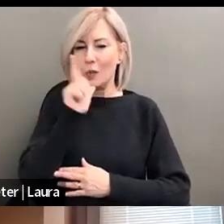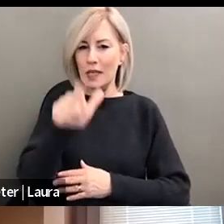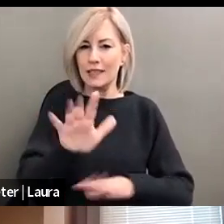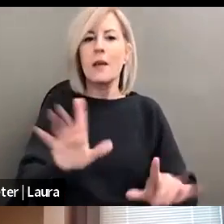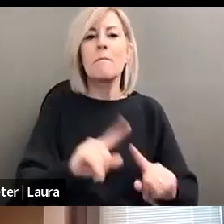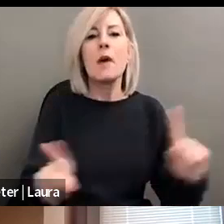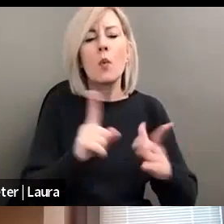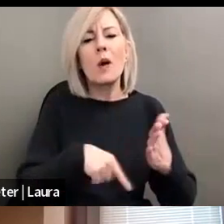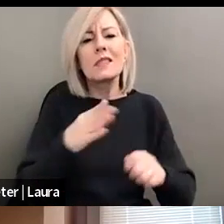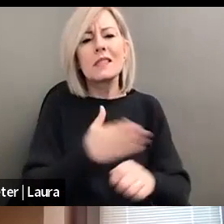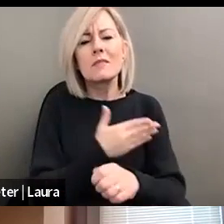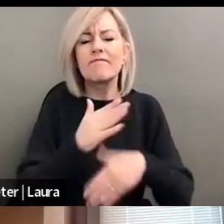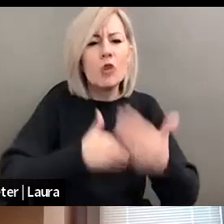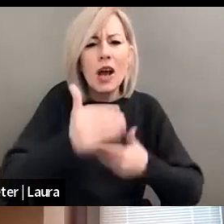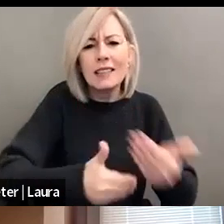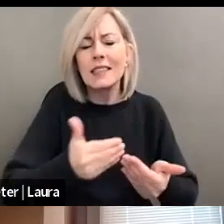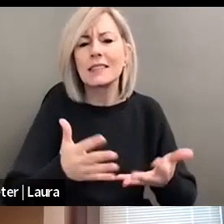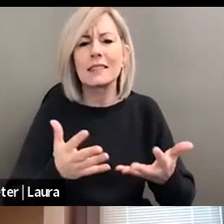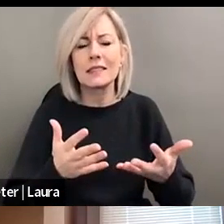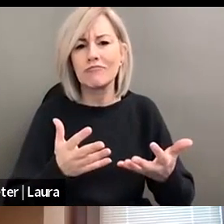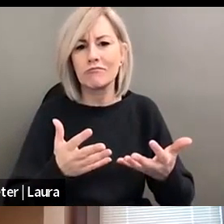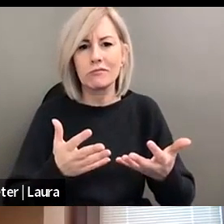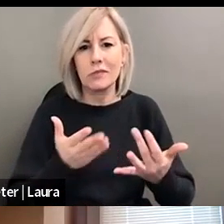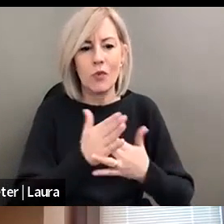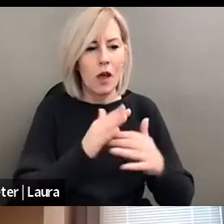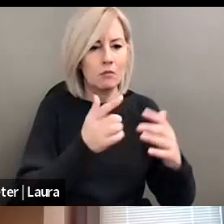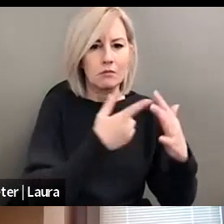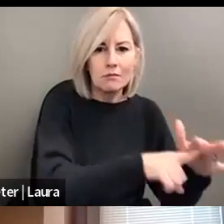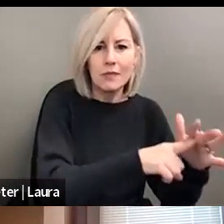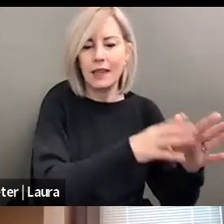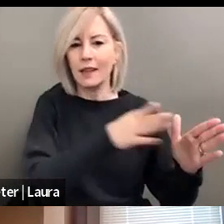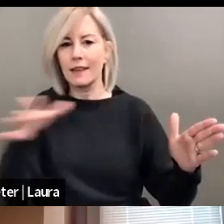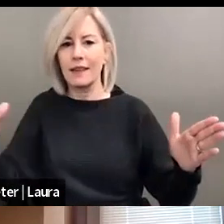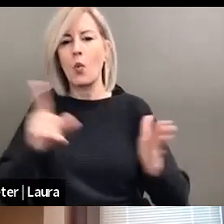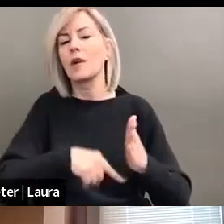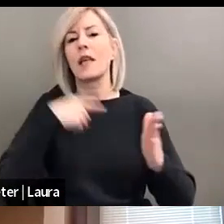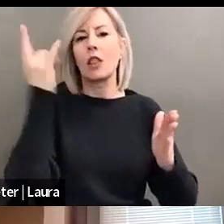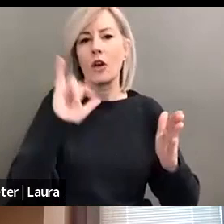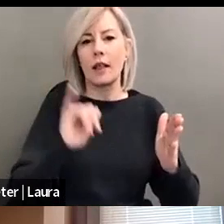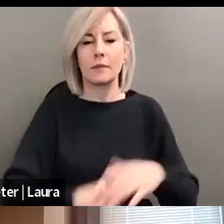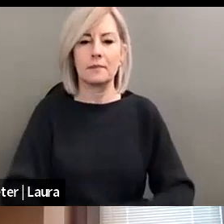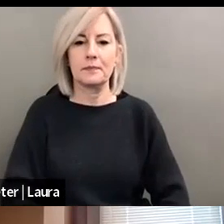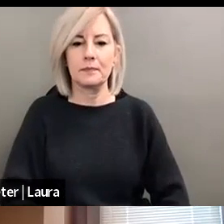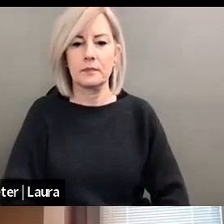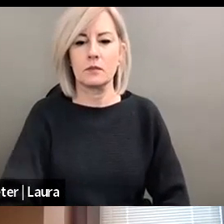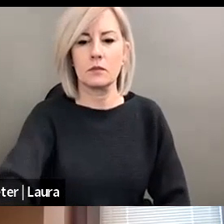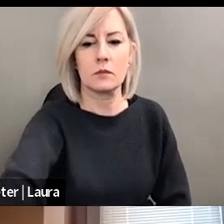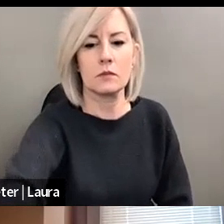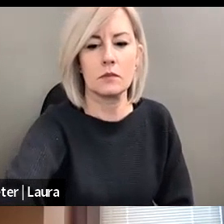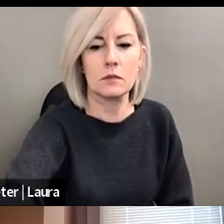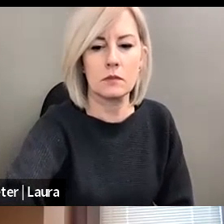the process from like A to Z? If you could just walk us through what that looks like, that'd be really helpful.